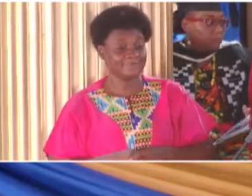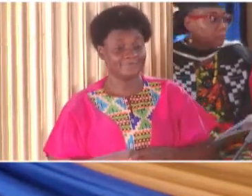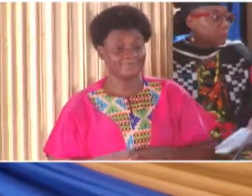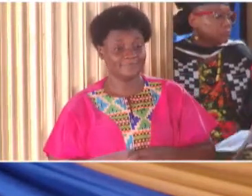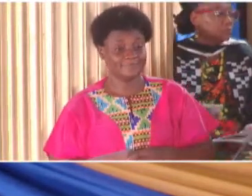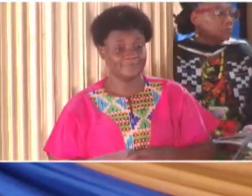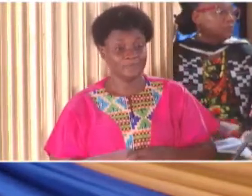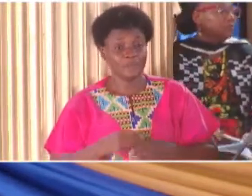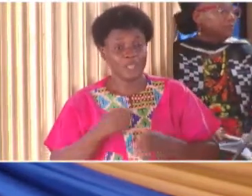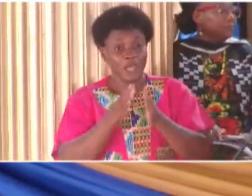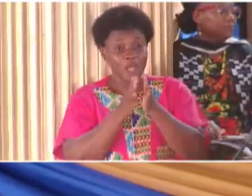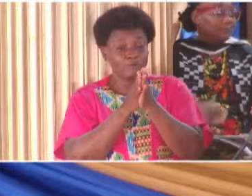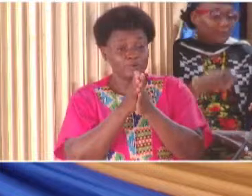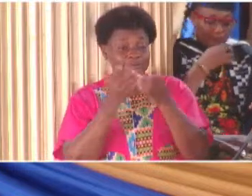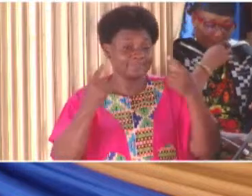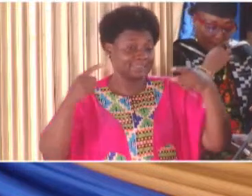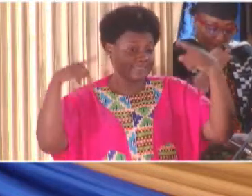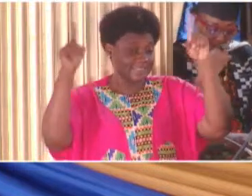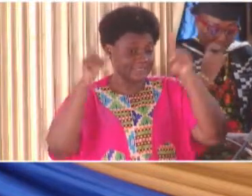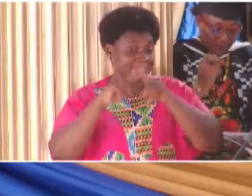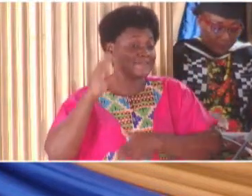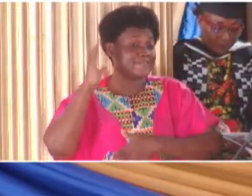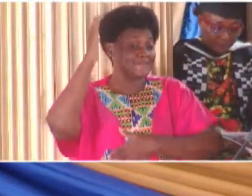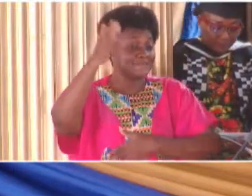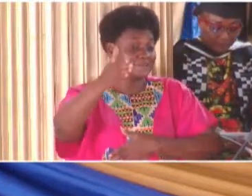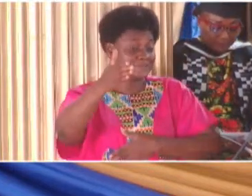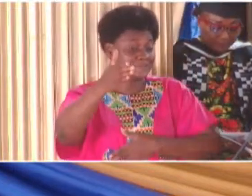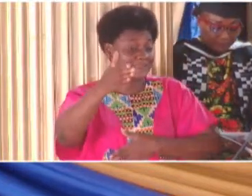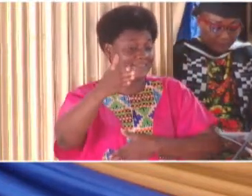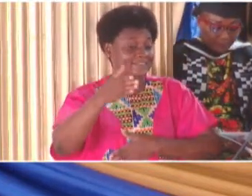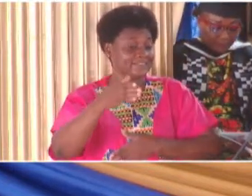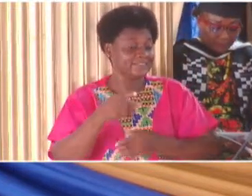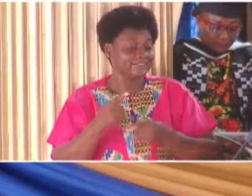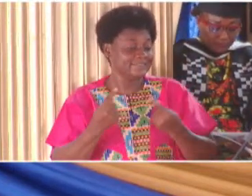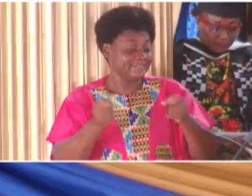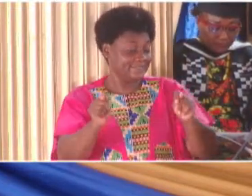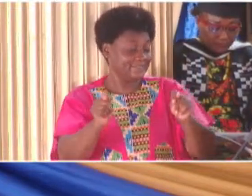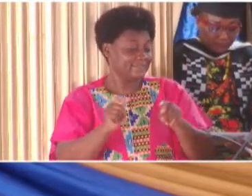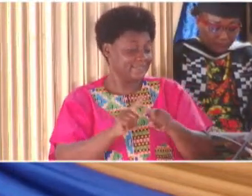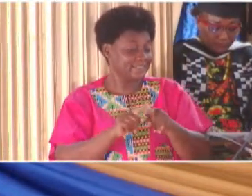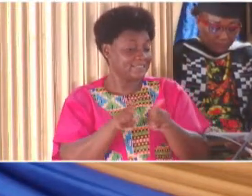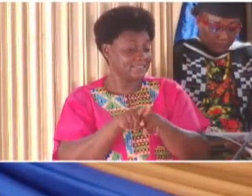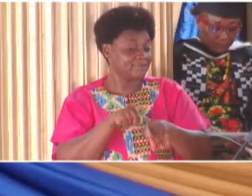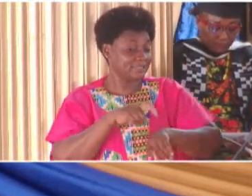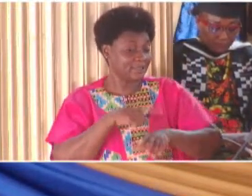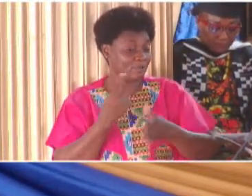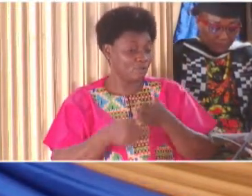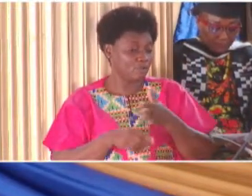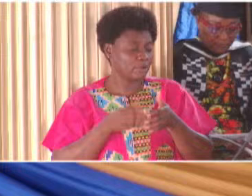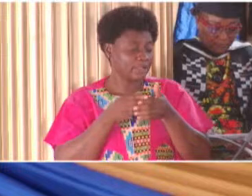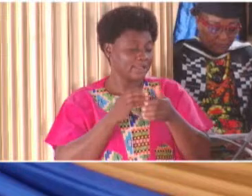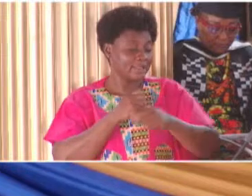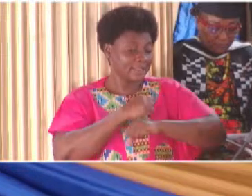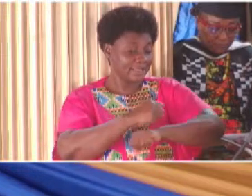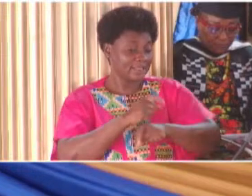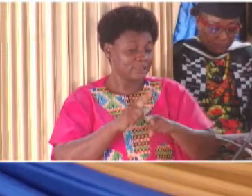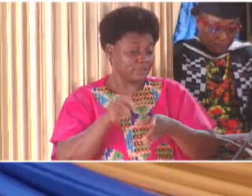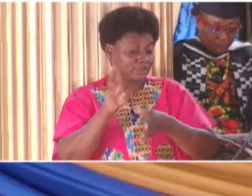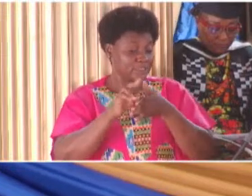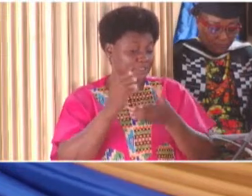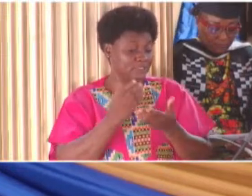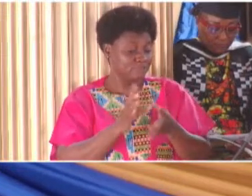So I wish you success in your future endeavors, and do be guided by the university's core values of